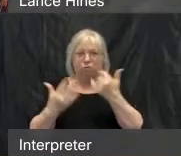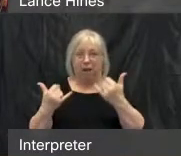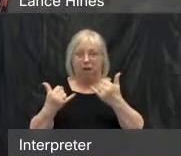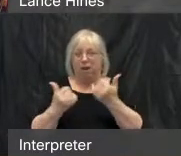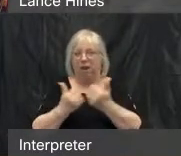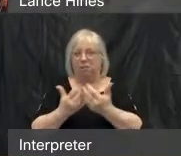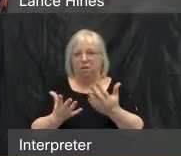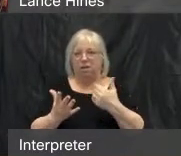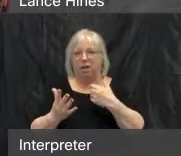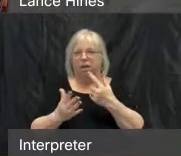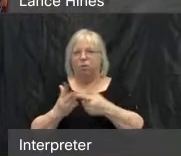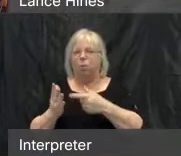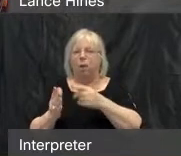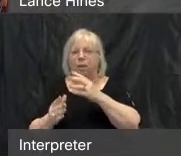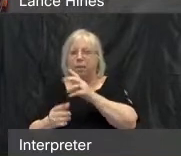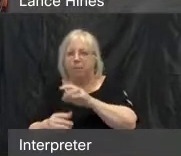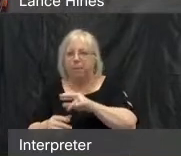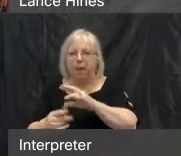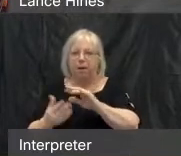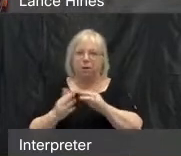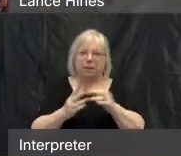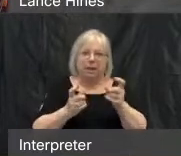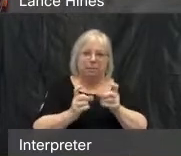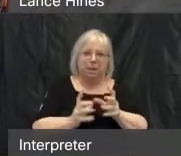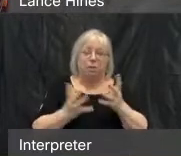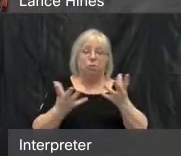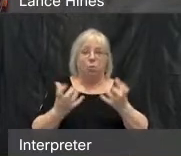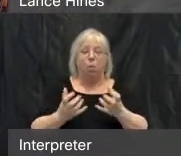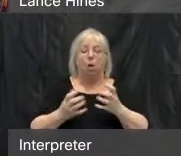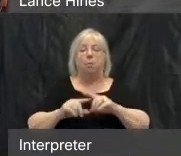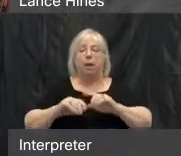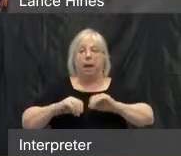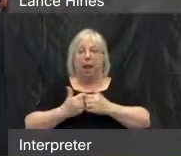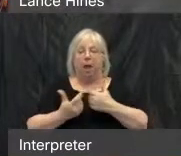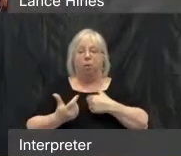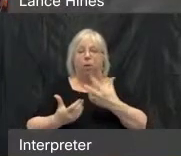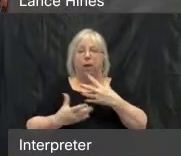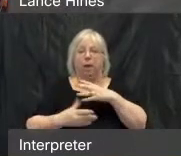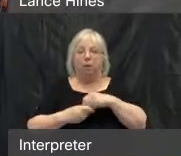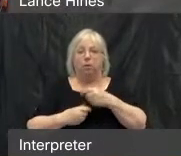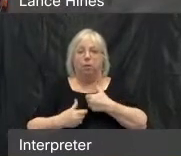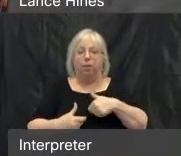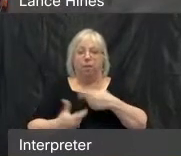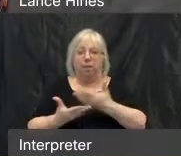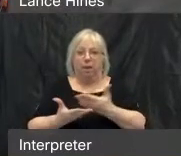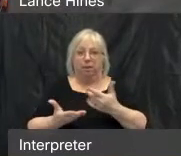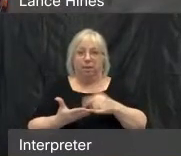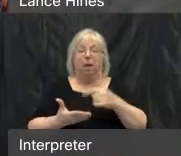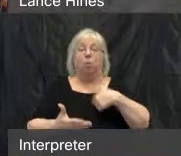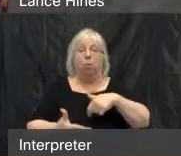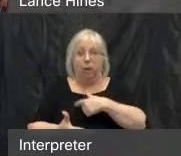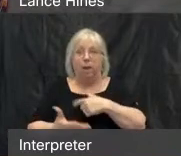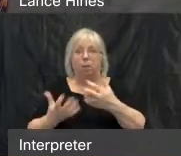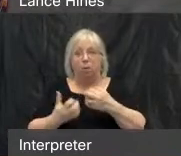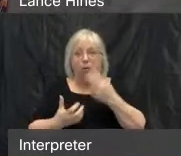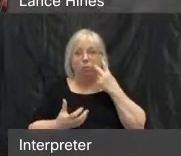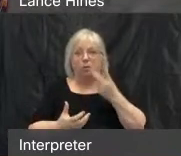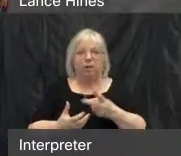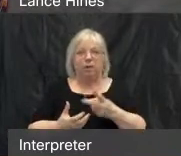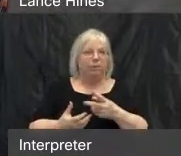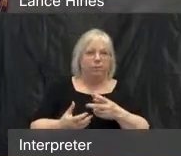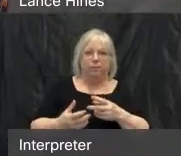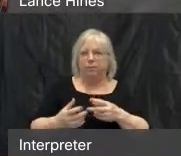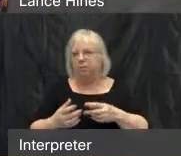want. What about what we want to see? So that was the purpose of that question. Thank you. I want